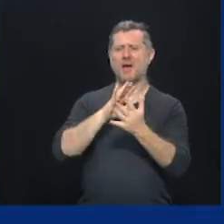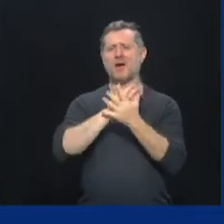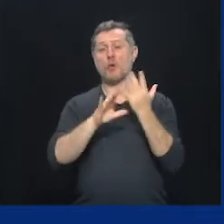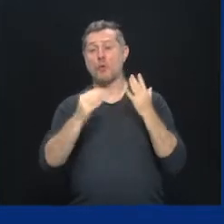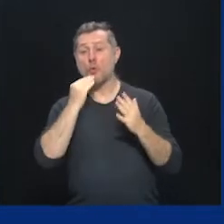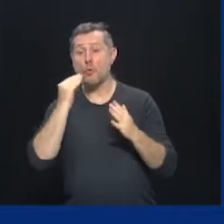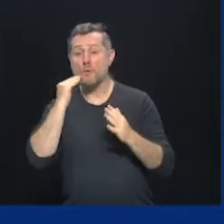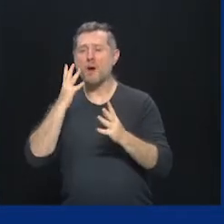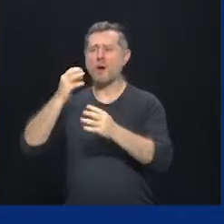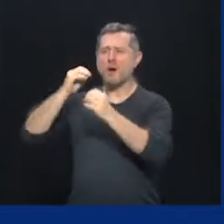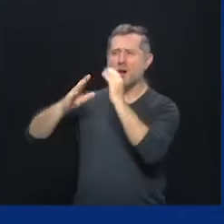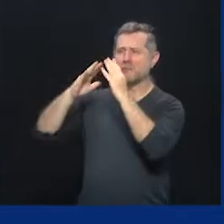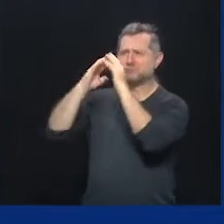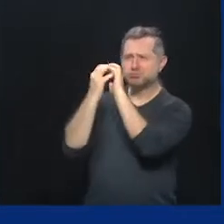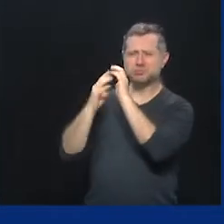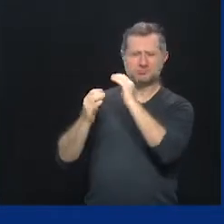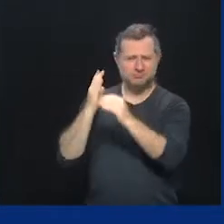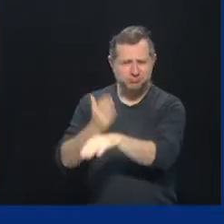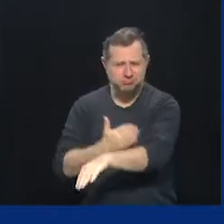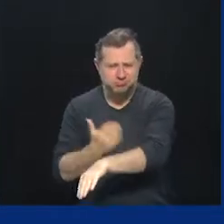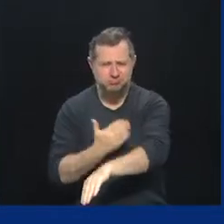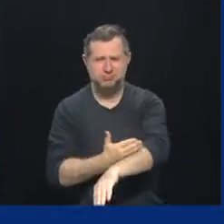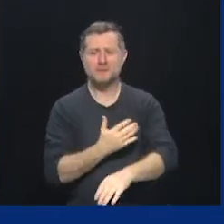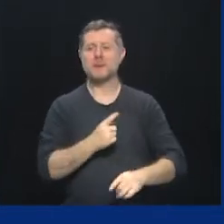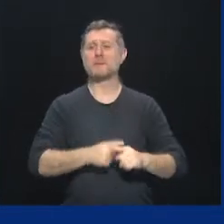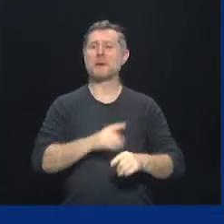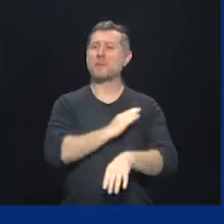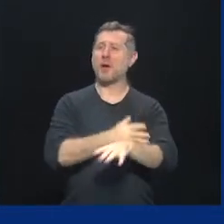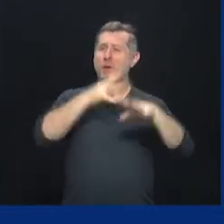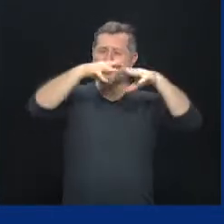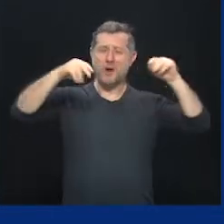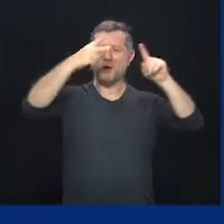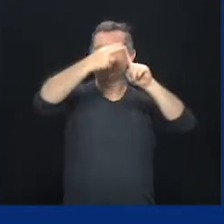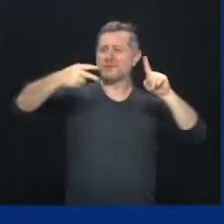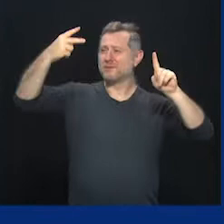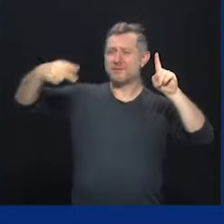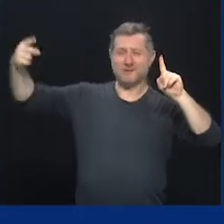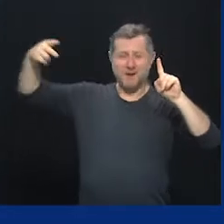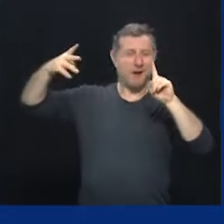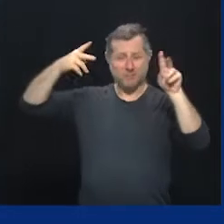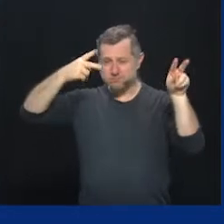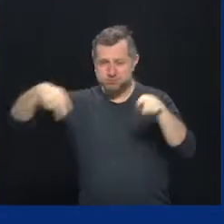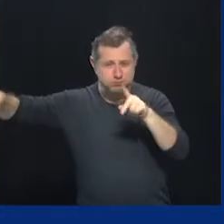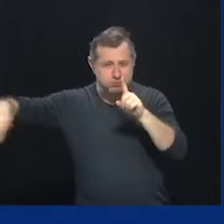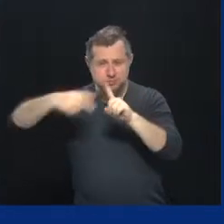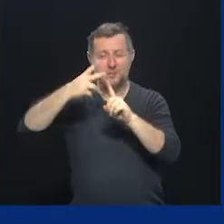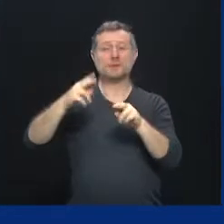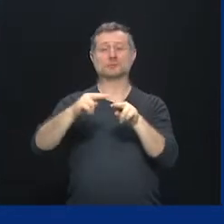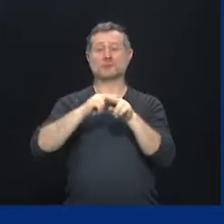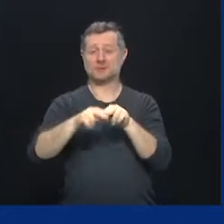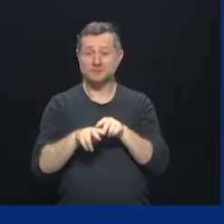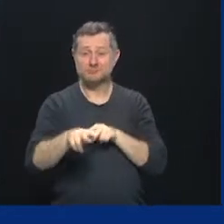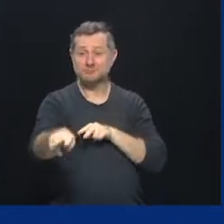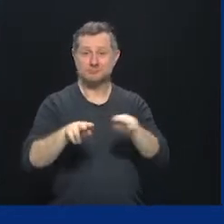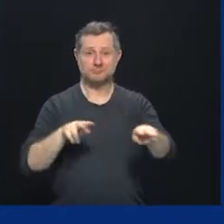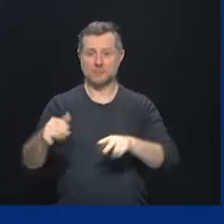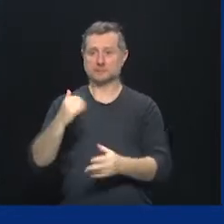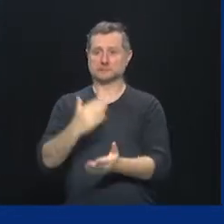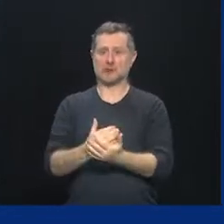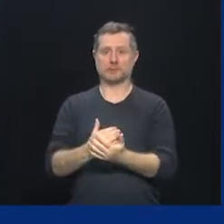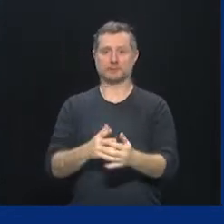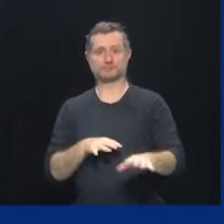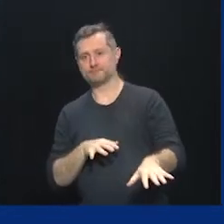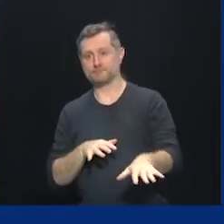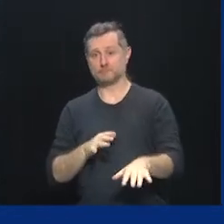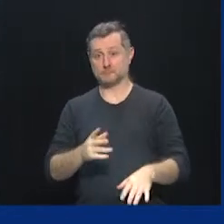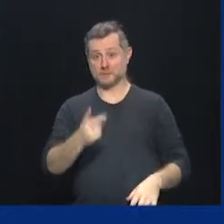backyards, restoring our service on the Hudson line, which is disrupted right now. And if you had a chance to see what I saw, you'd understand why.